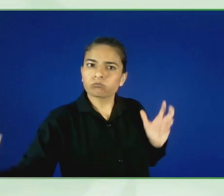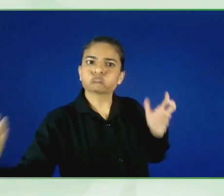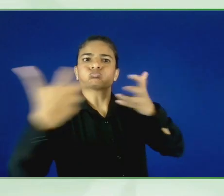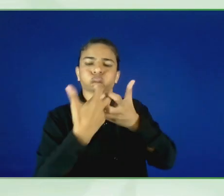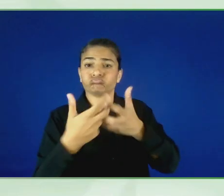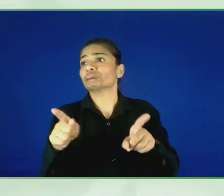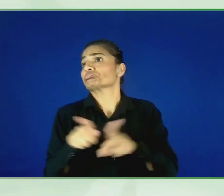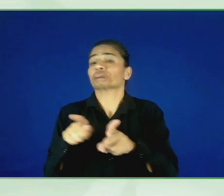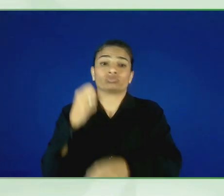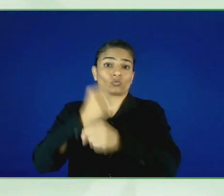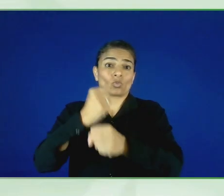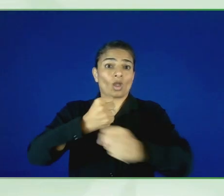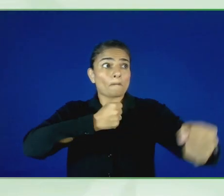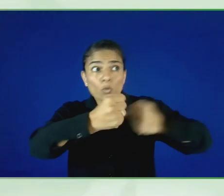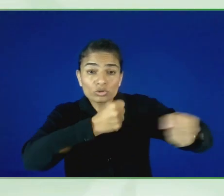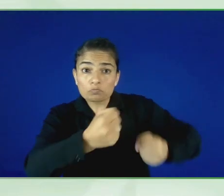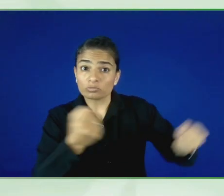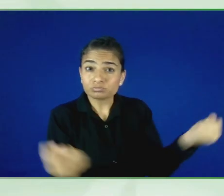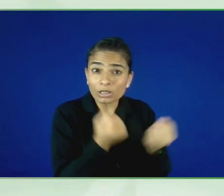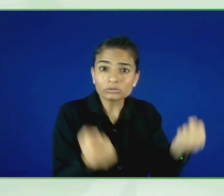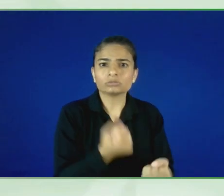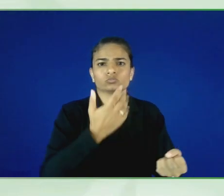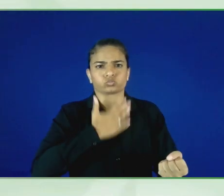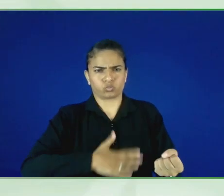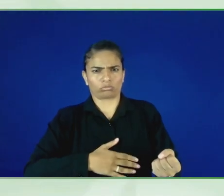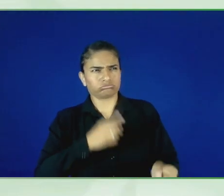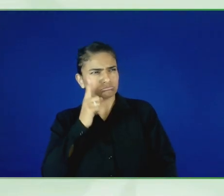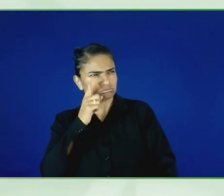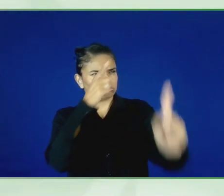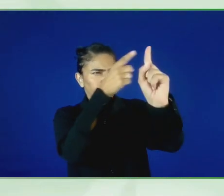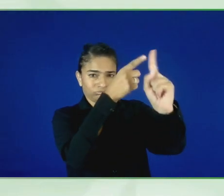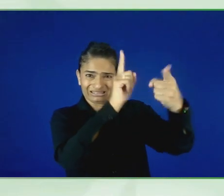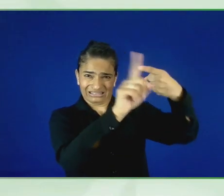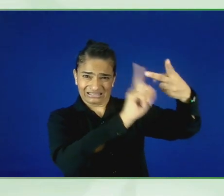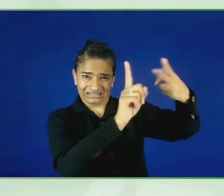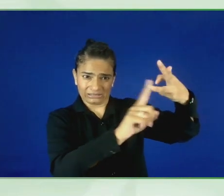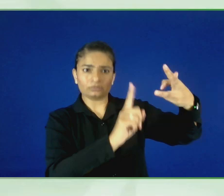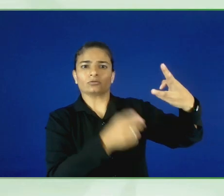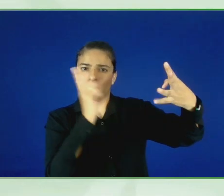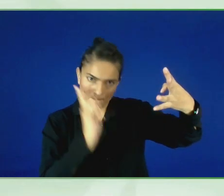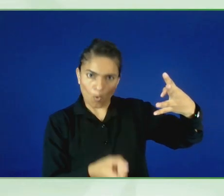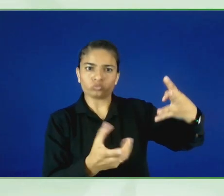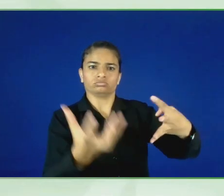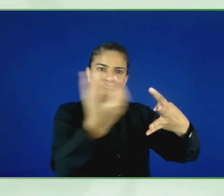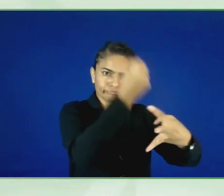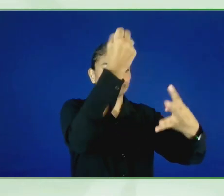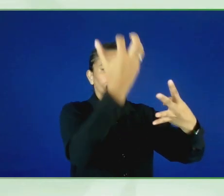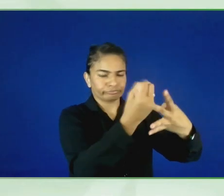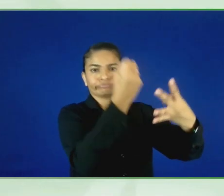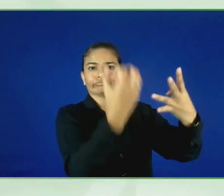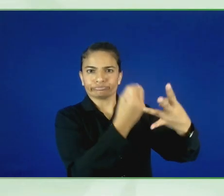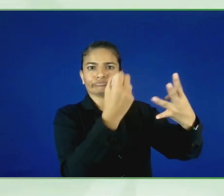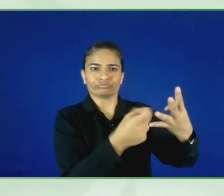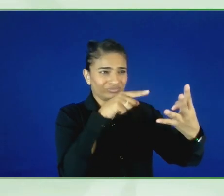is really ensure that each of the function within the company owns that accessibility workstream instead